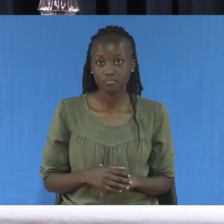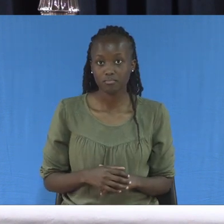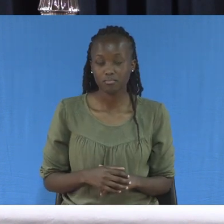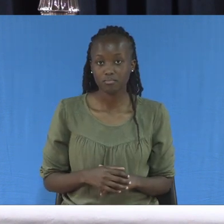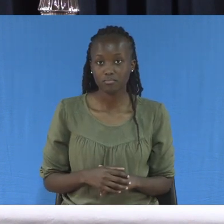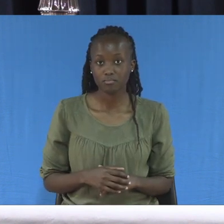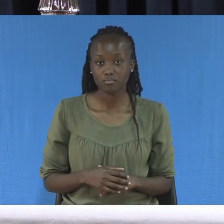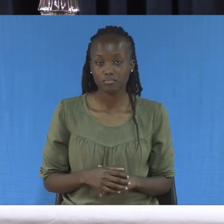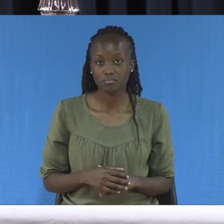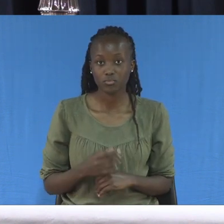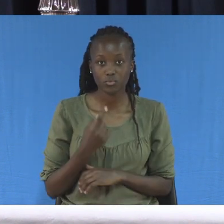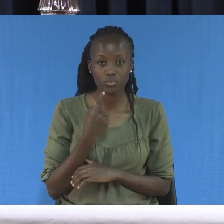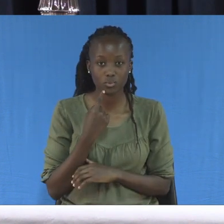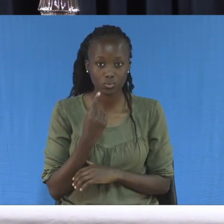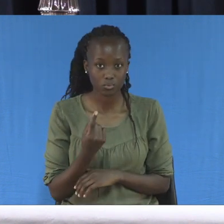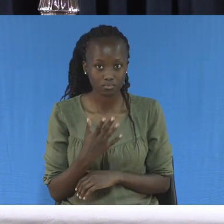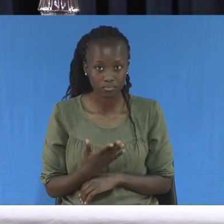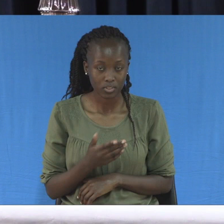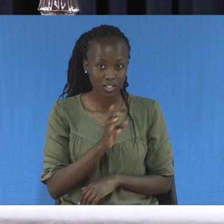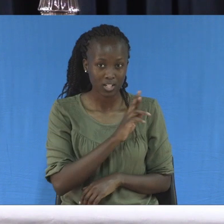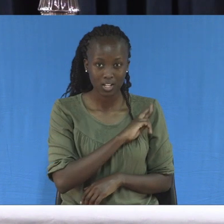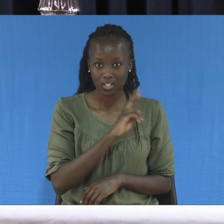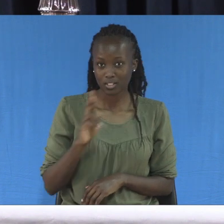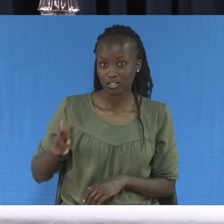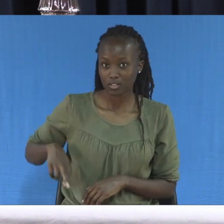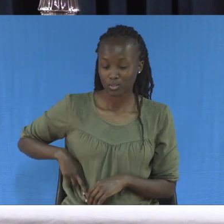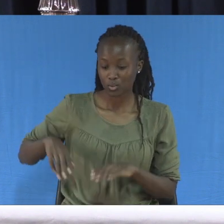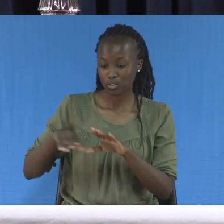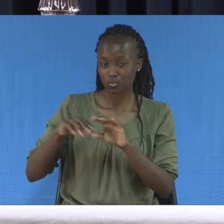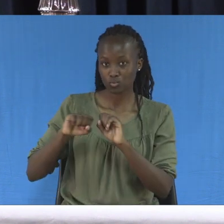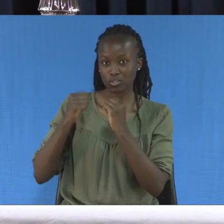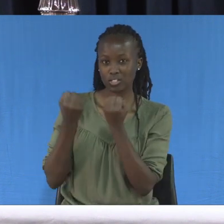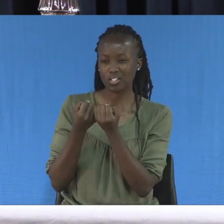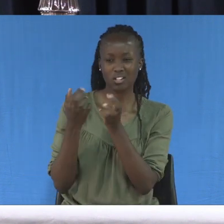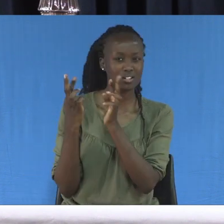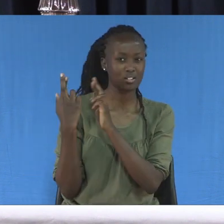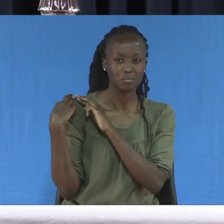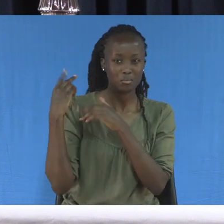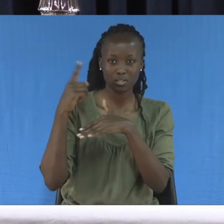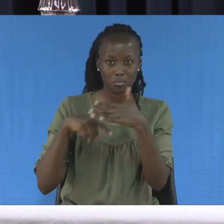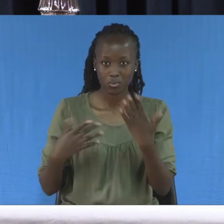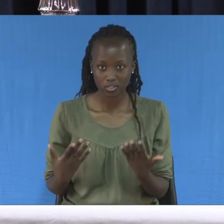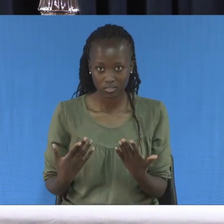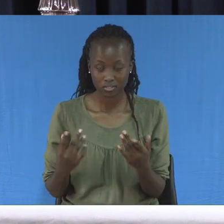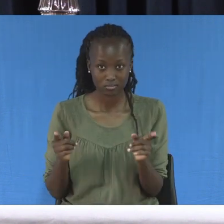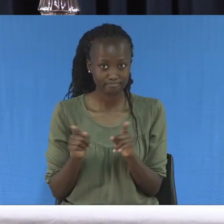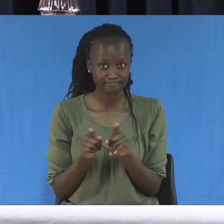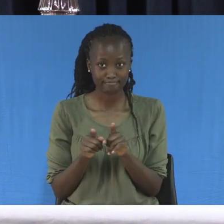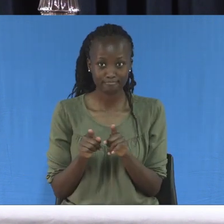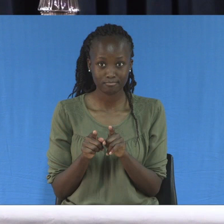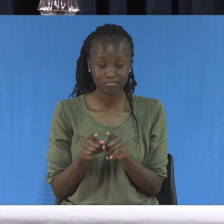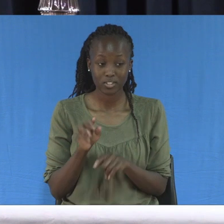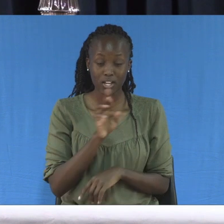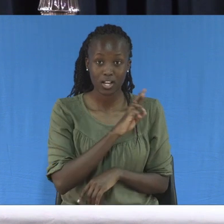What is the role of religion in the society? And the role